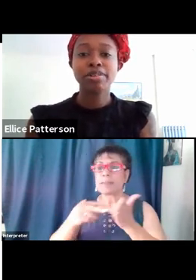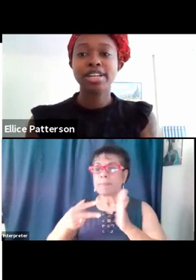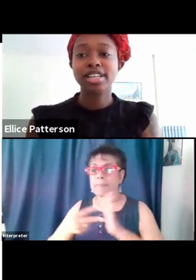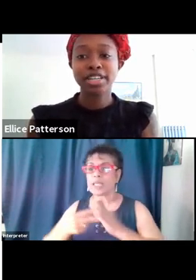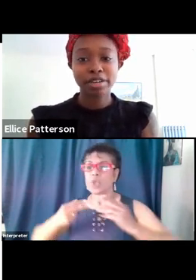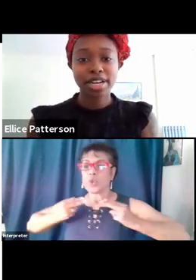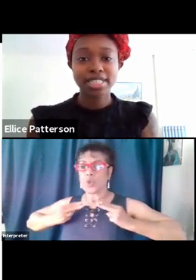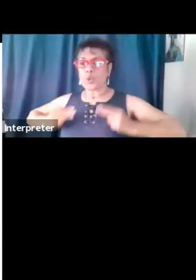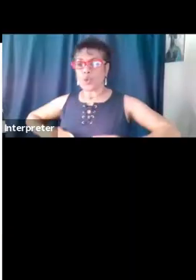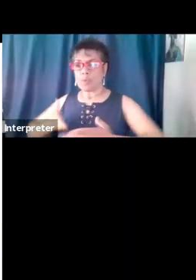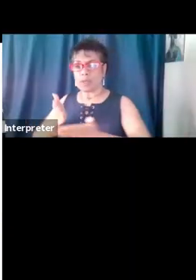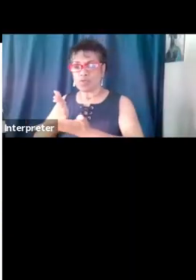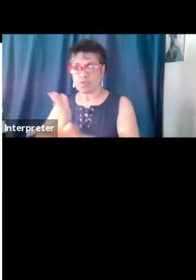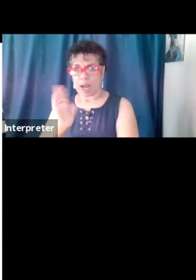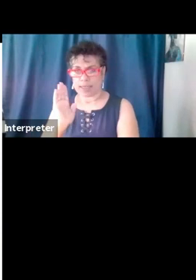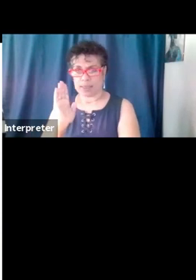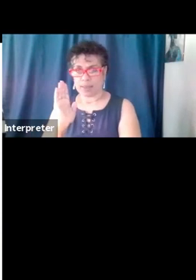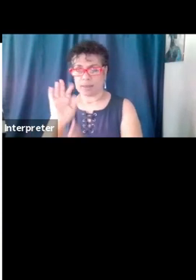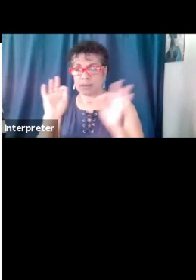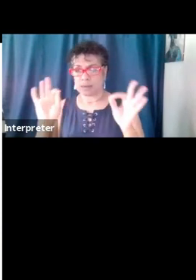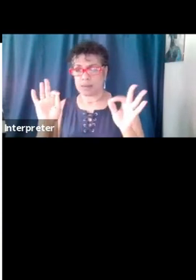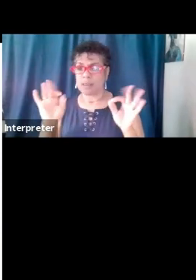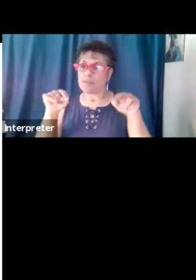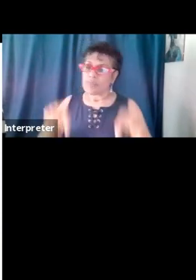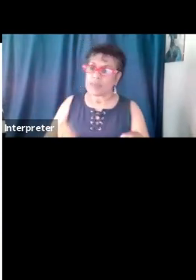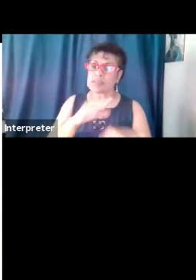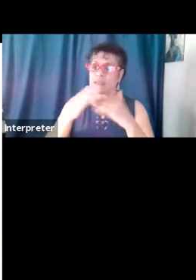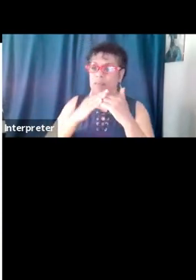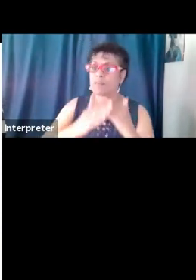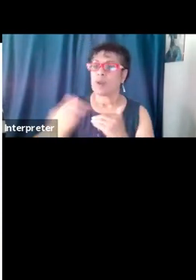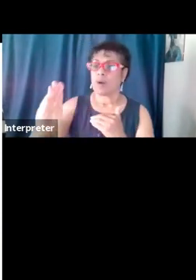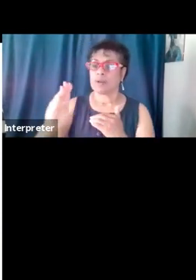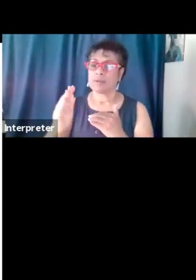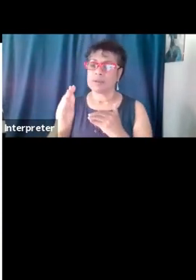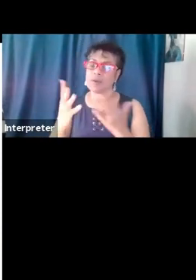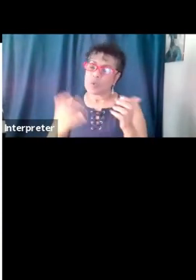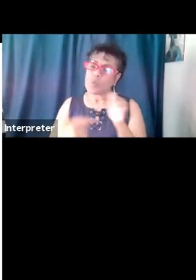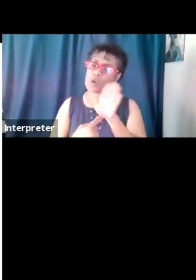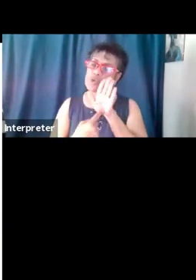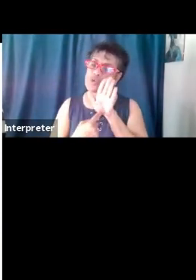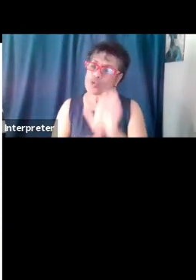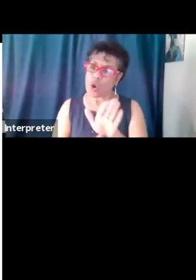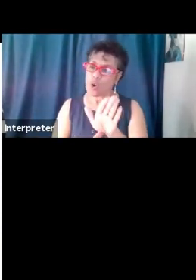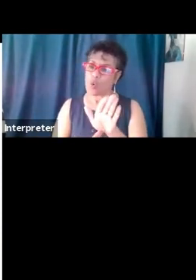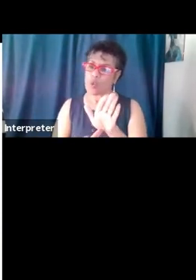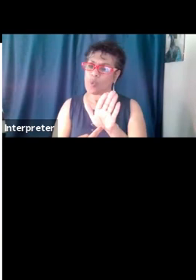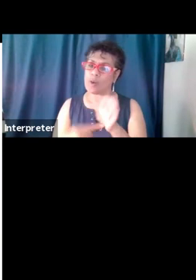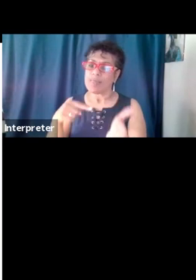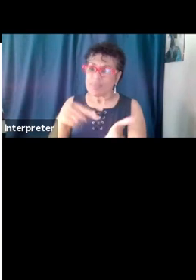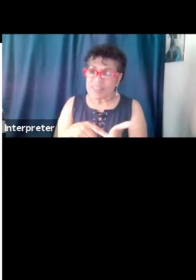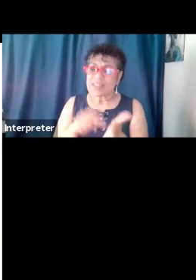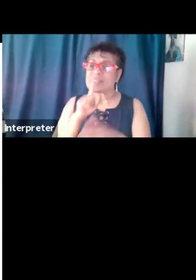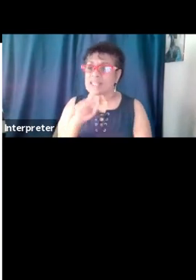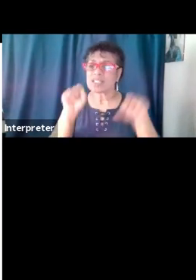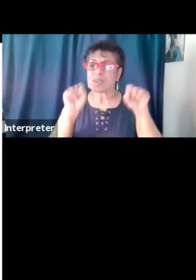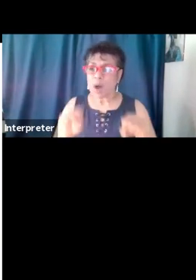work forward in the greater Boston area and beyond to be able to show that this work is possible, access is